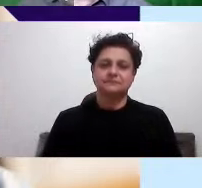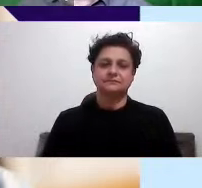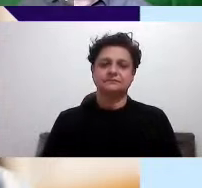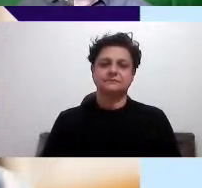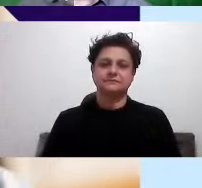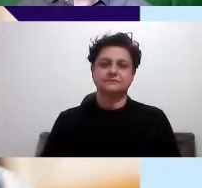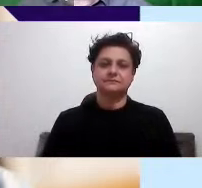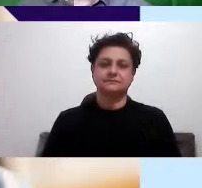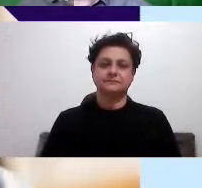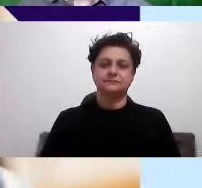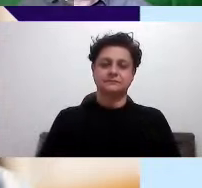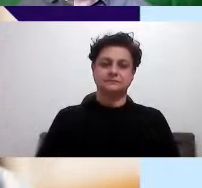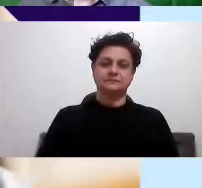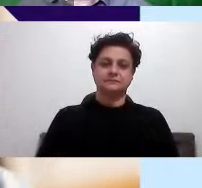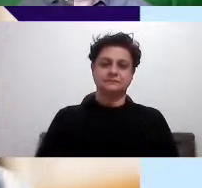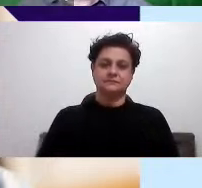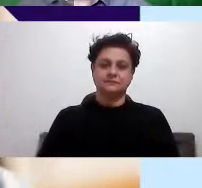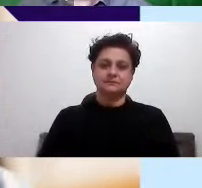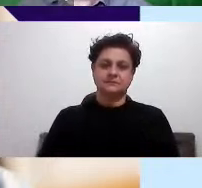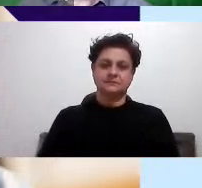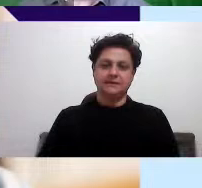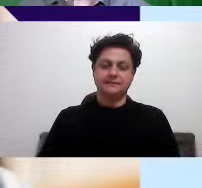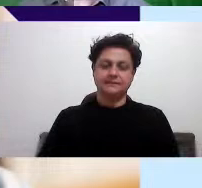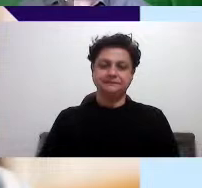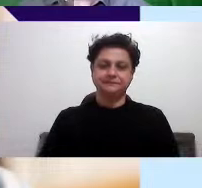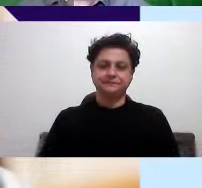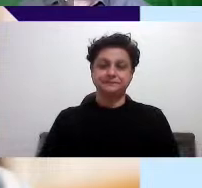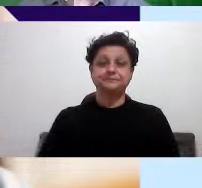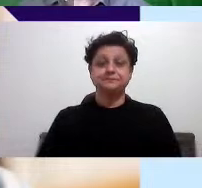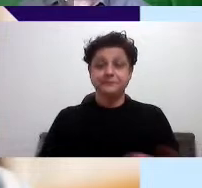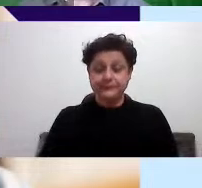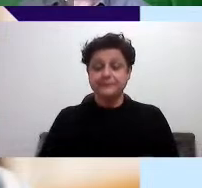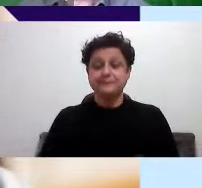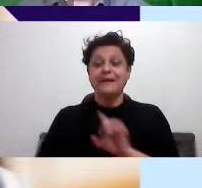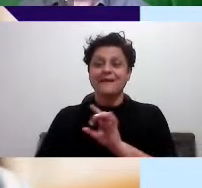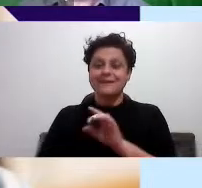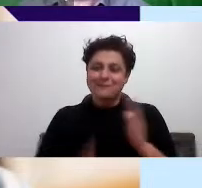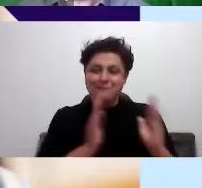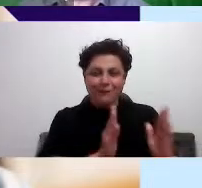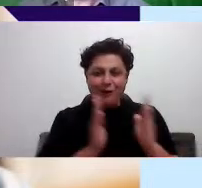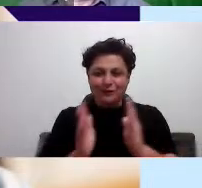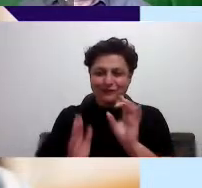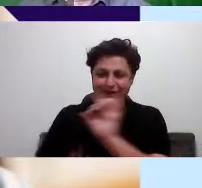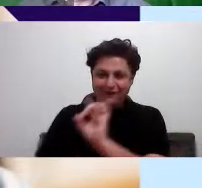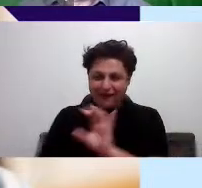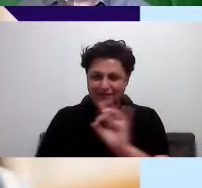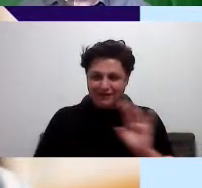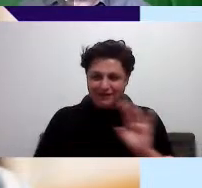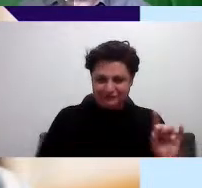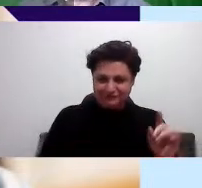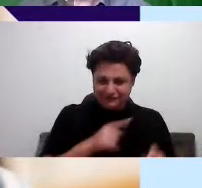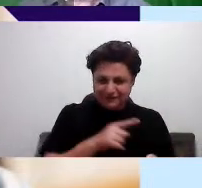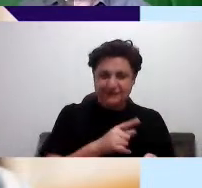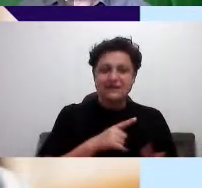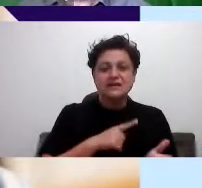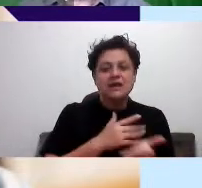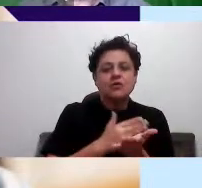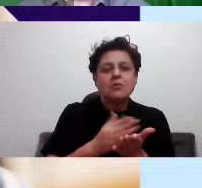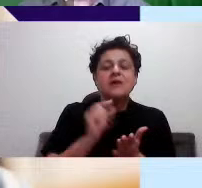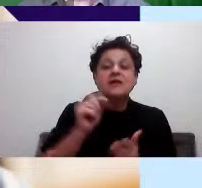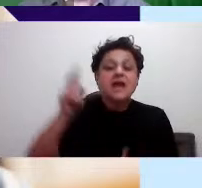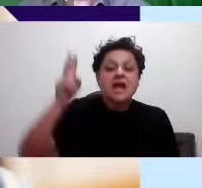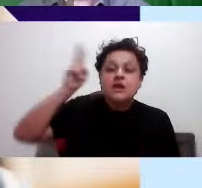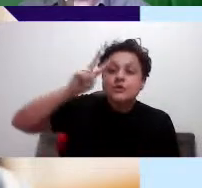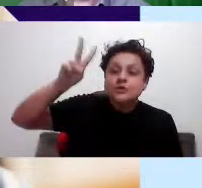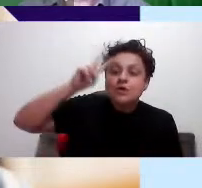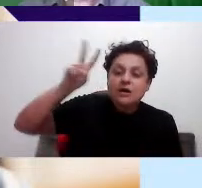each of the modules, as does this one, starts with a case study to really show how this is rooted in